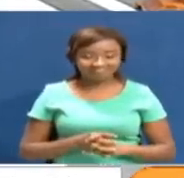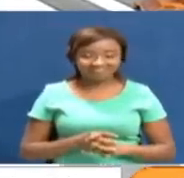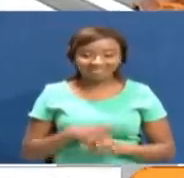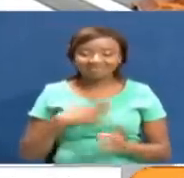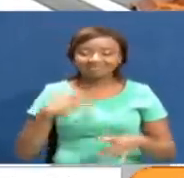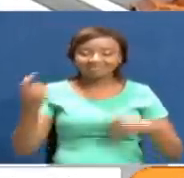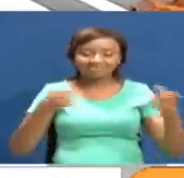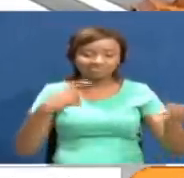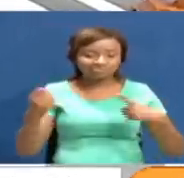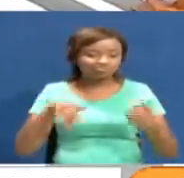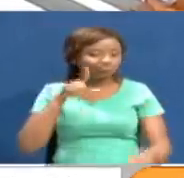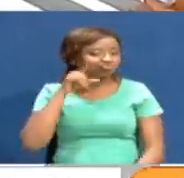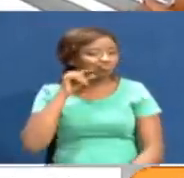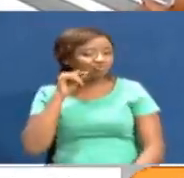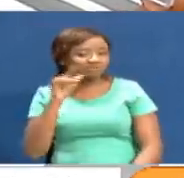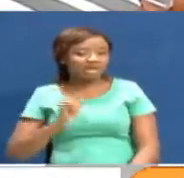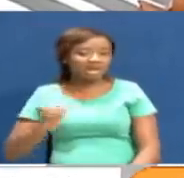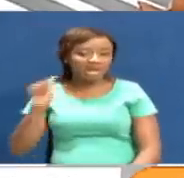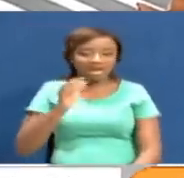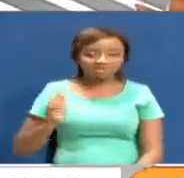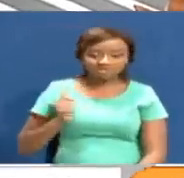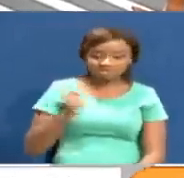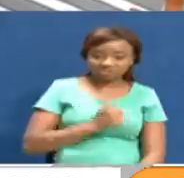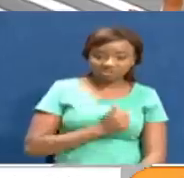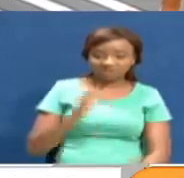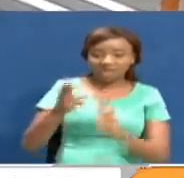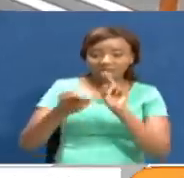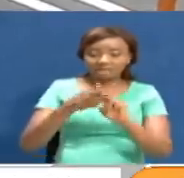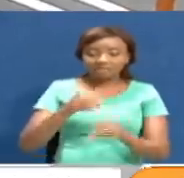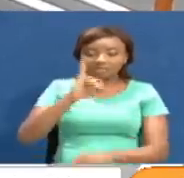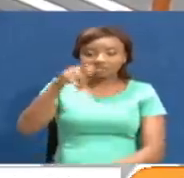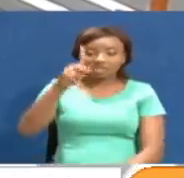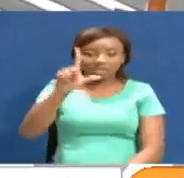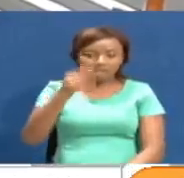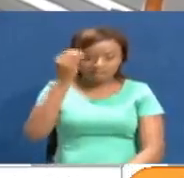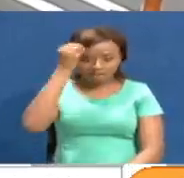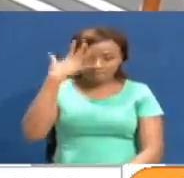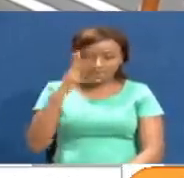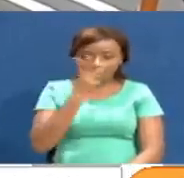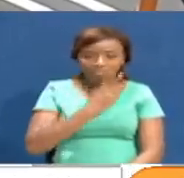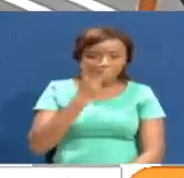Keep tweeting at Koinanga Jeff, at Citizen TV Kenya. The hashtag is JKL. Remember, every